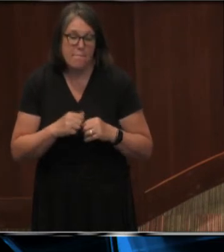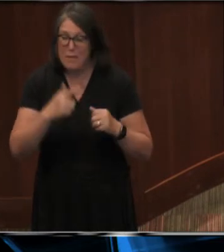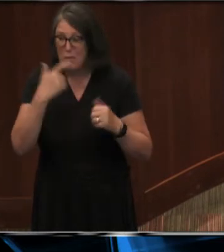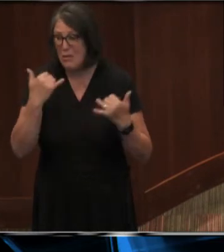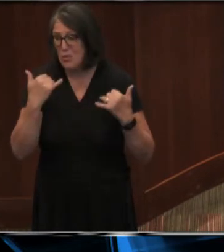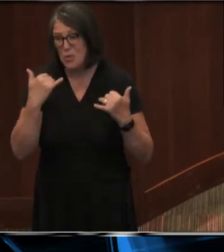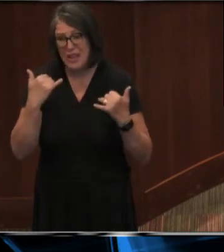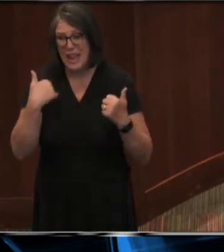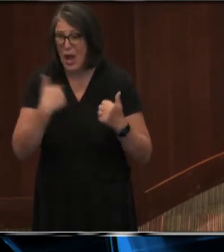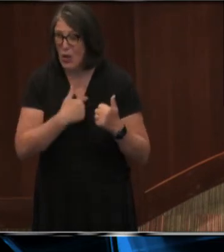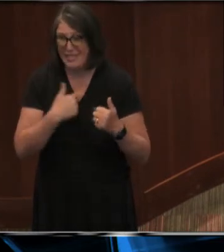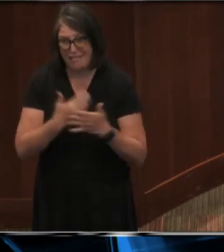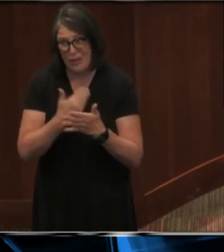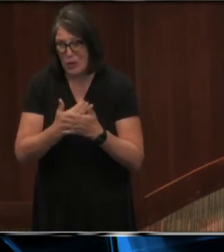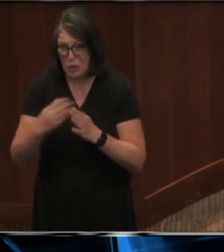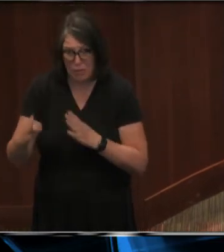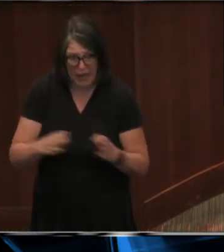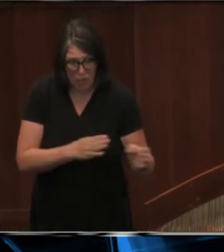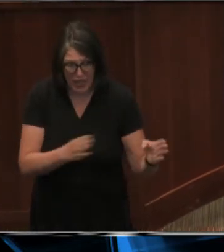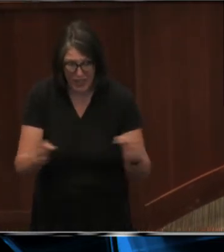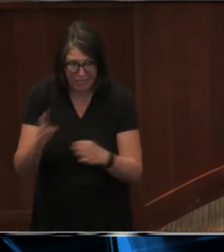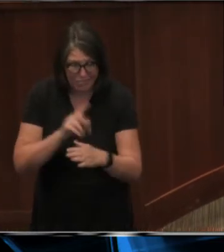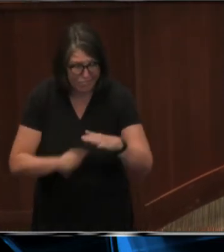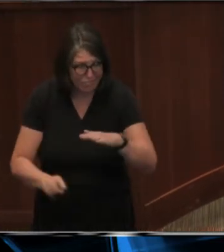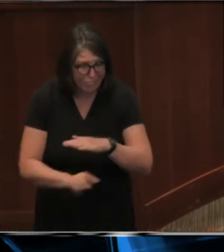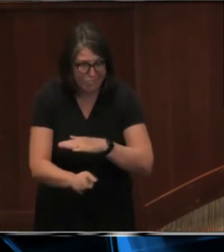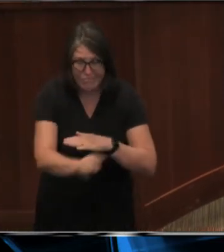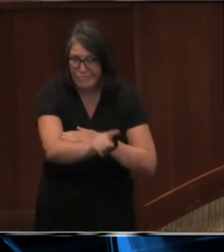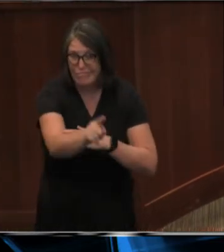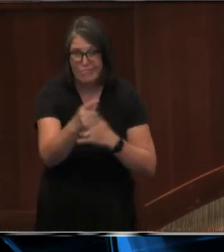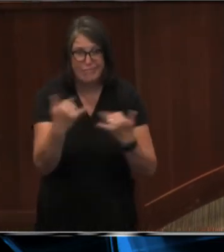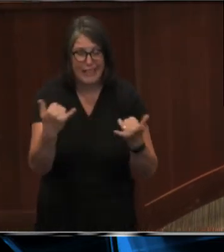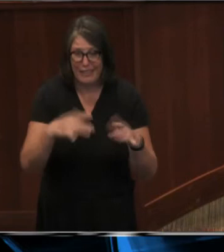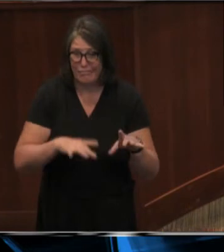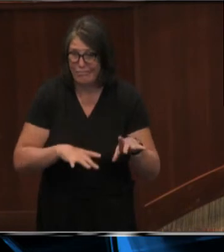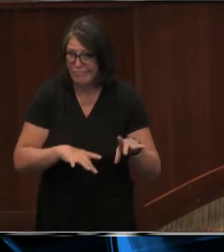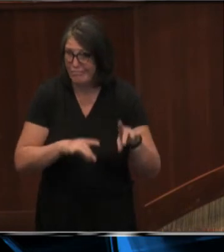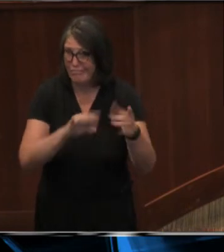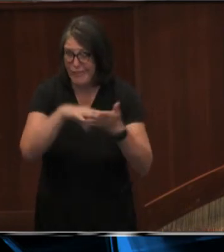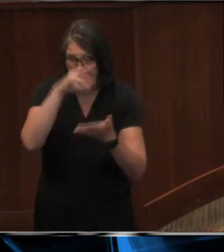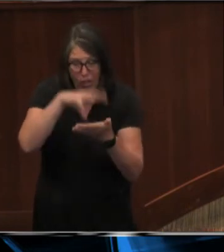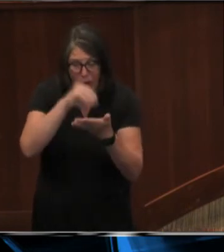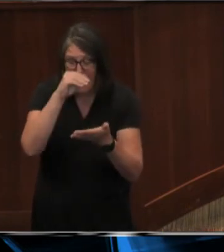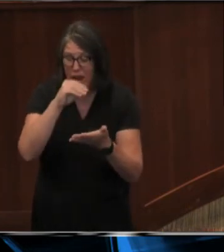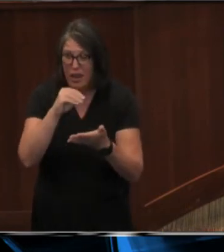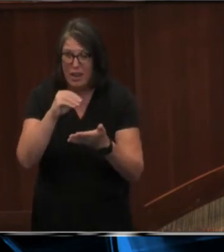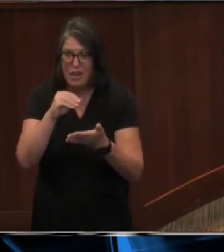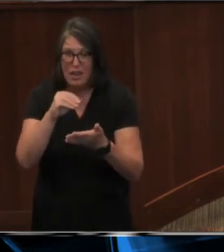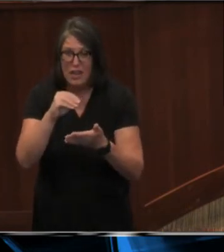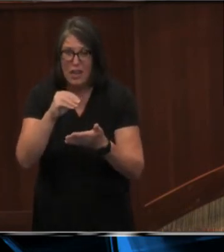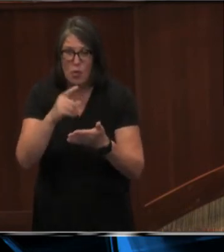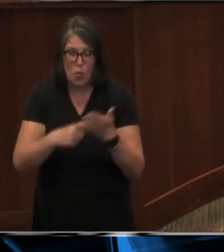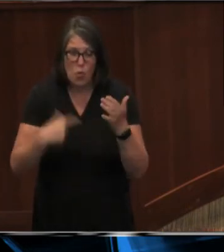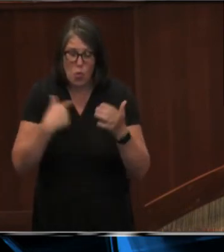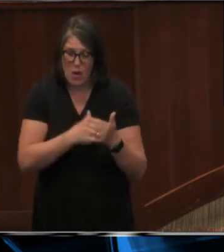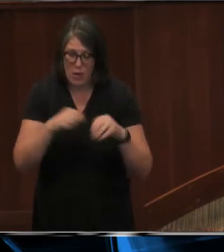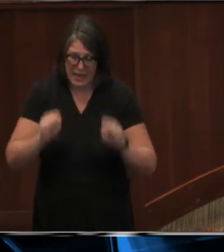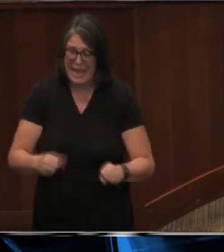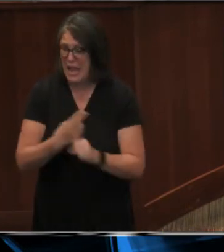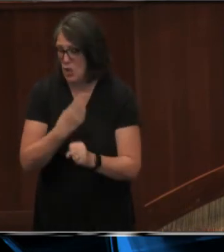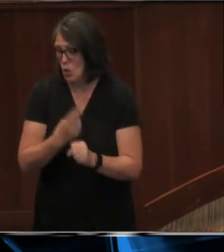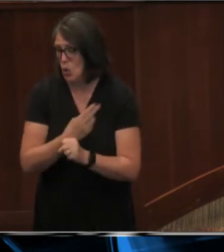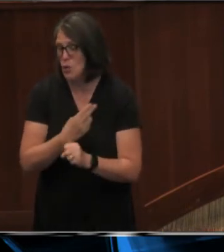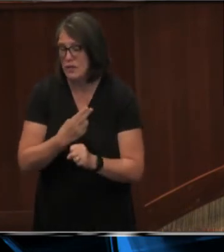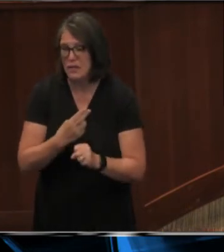navigate our pathway through this. And as we learn what we have at our disposal, and I also see